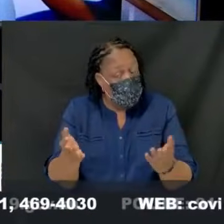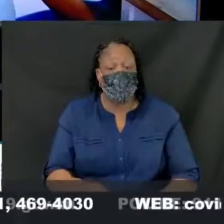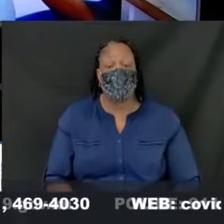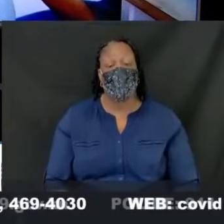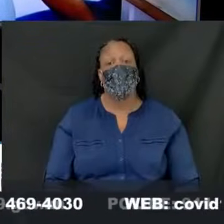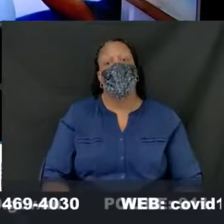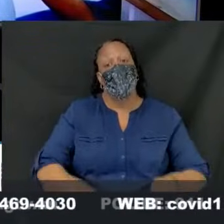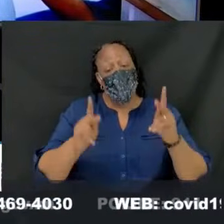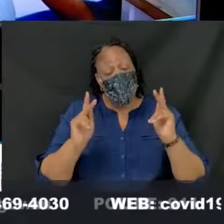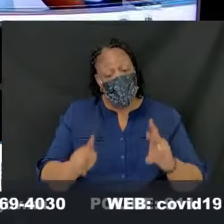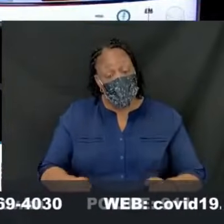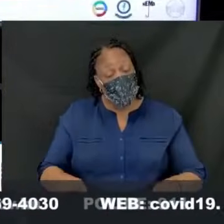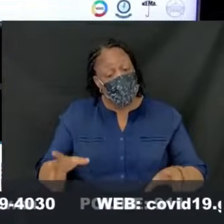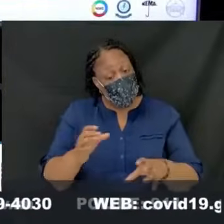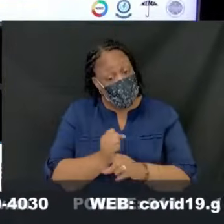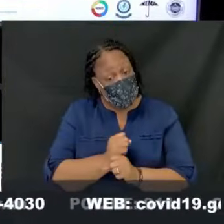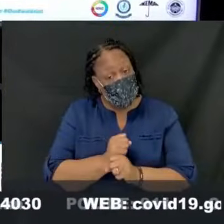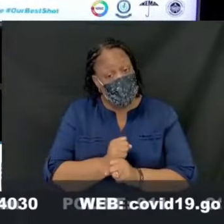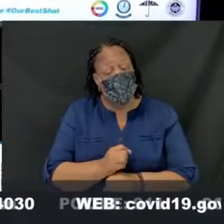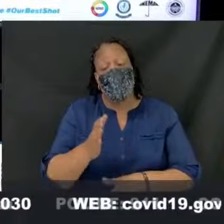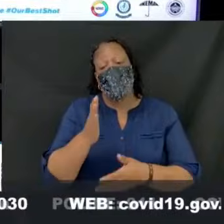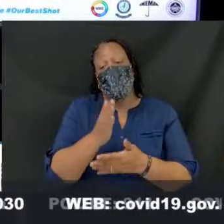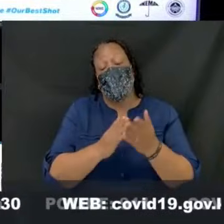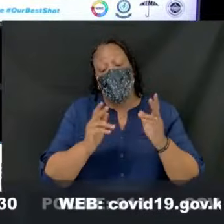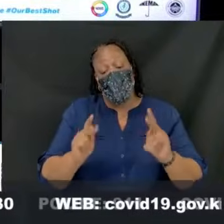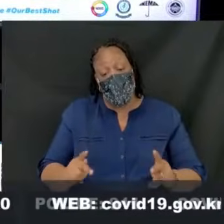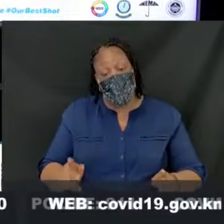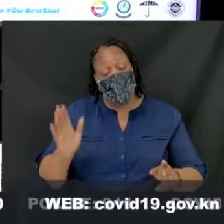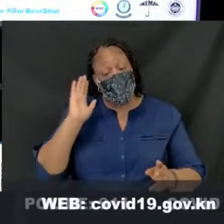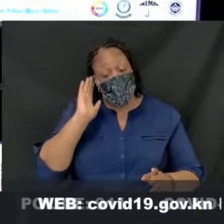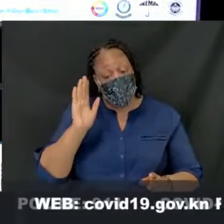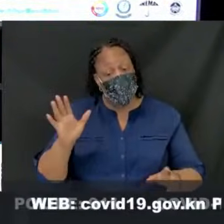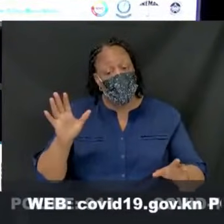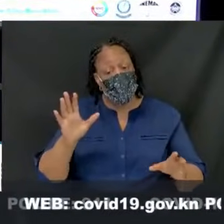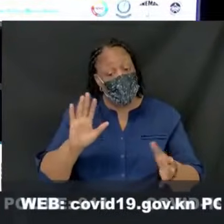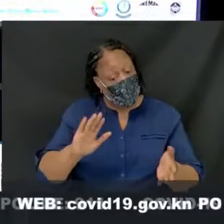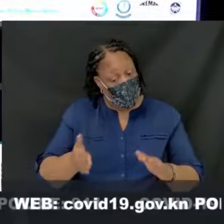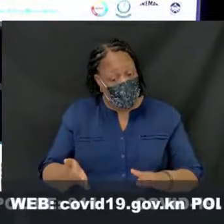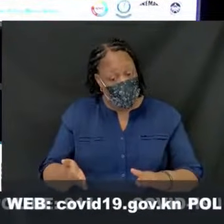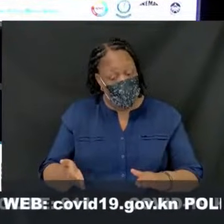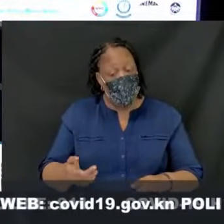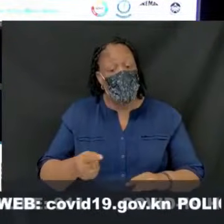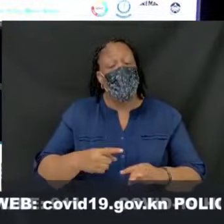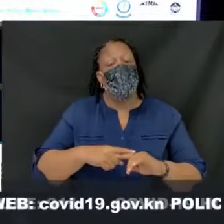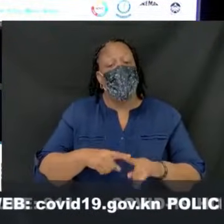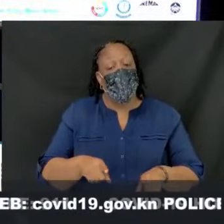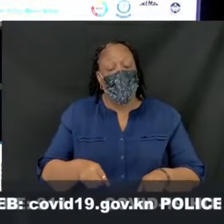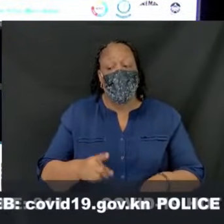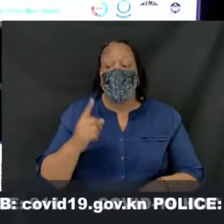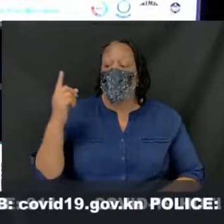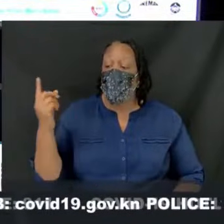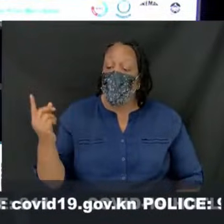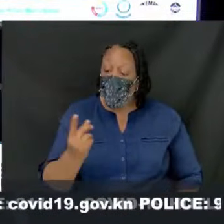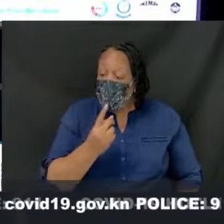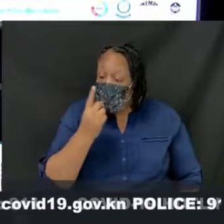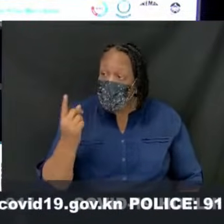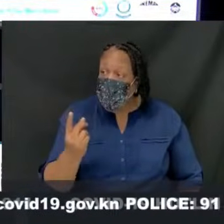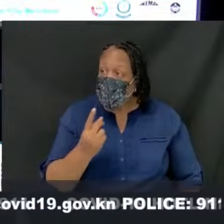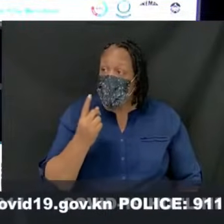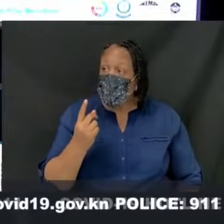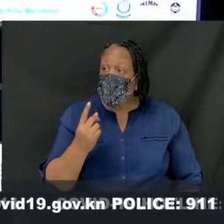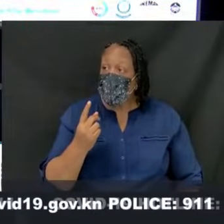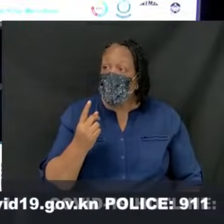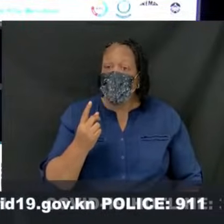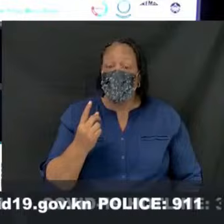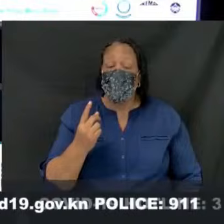die. And we have to accept the fact that the only way out, and Dr. Wilkinson has become extremely famous for saying,